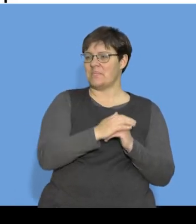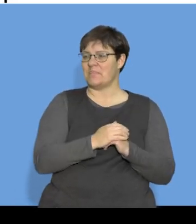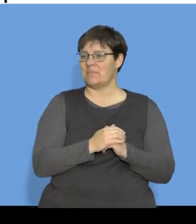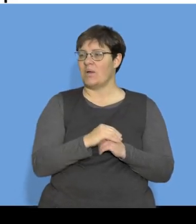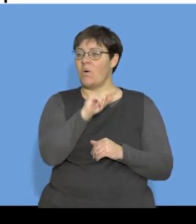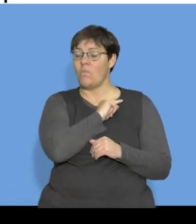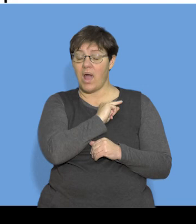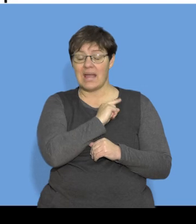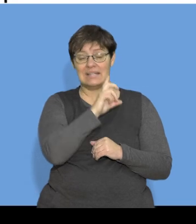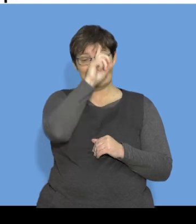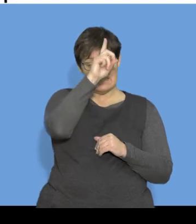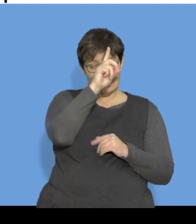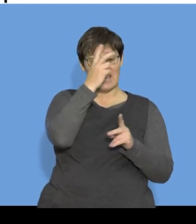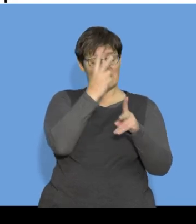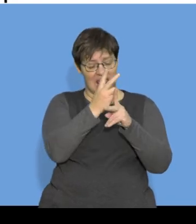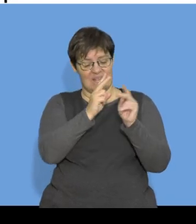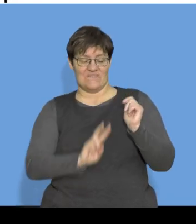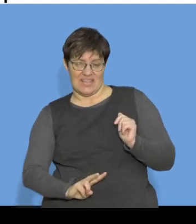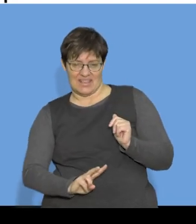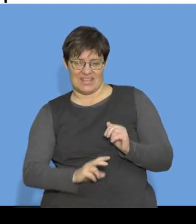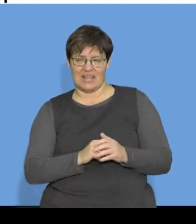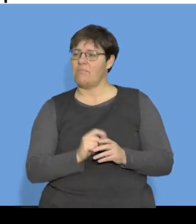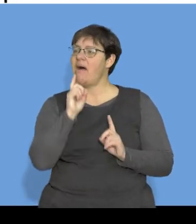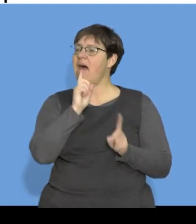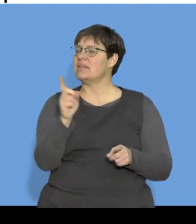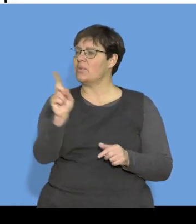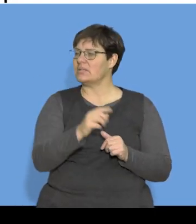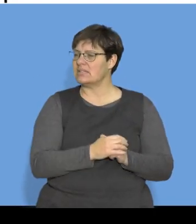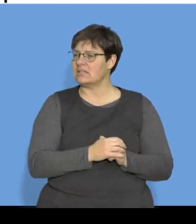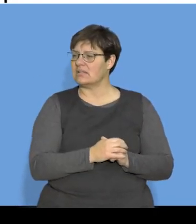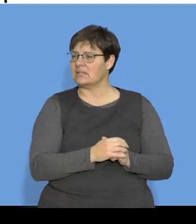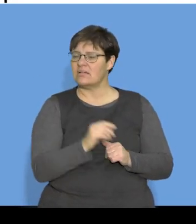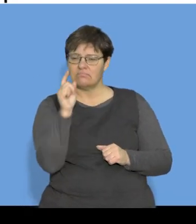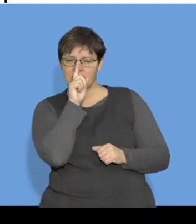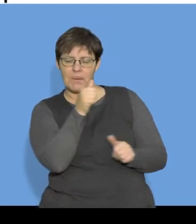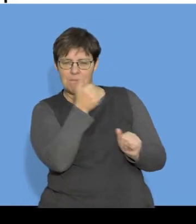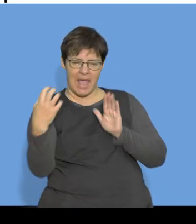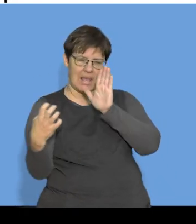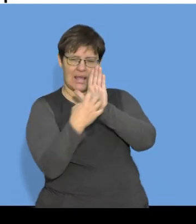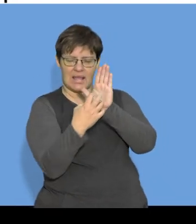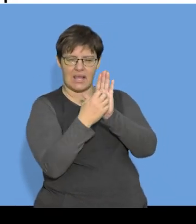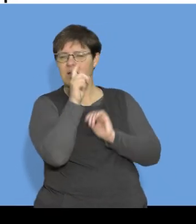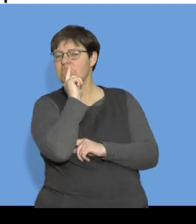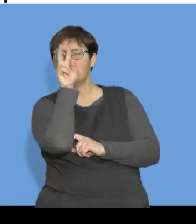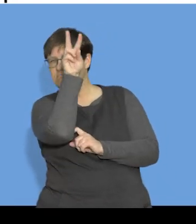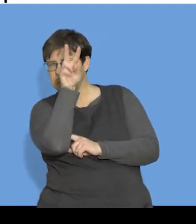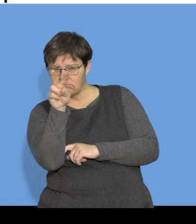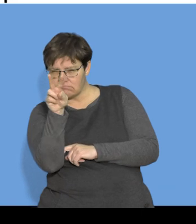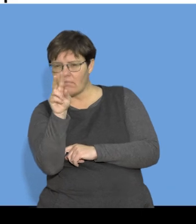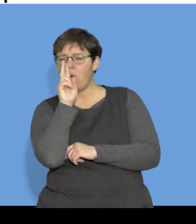because D comes before V. So what will be your answer? You go back to the diagram